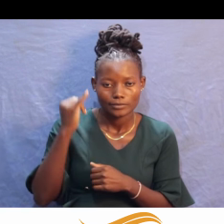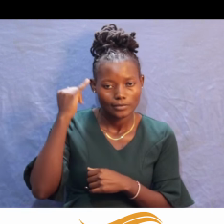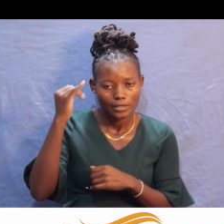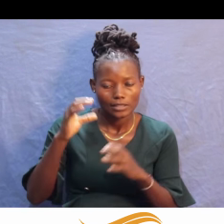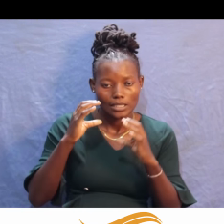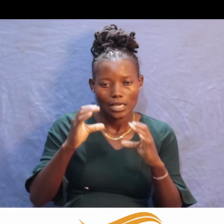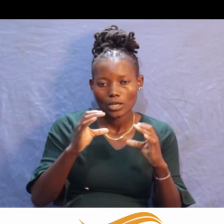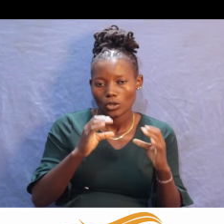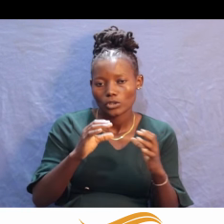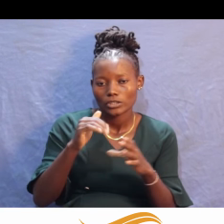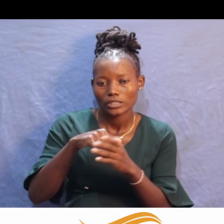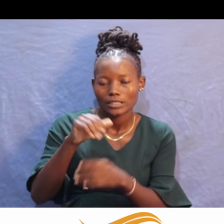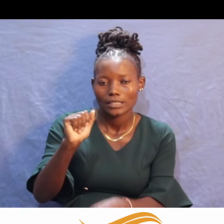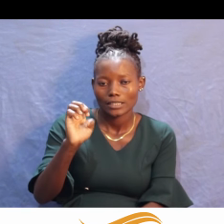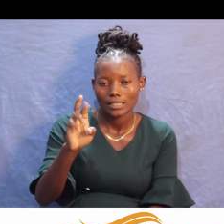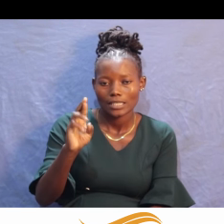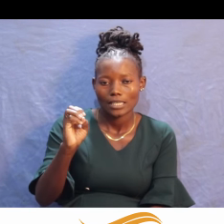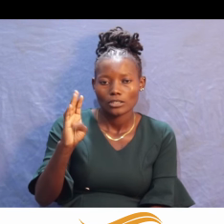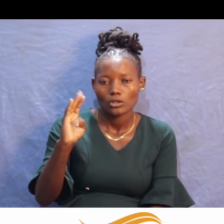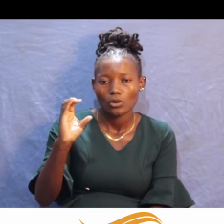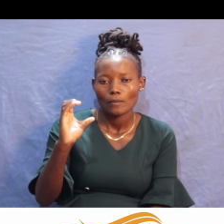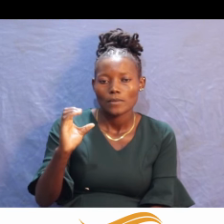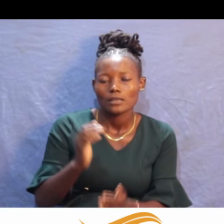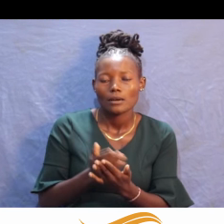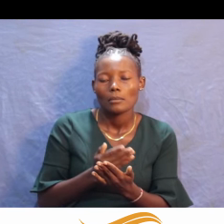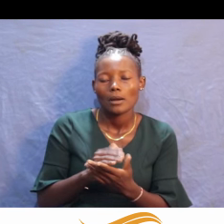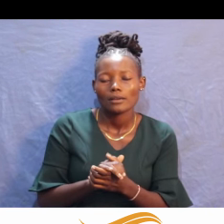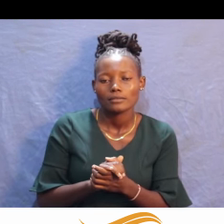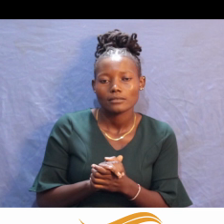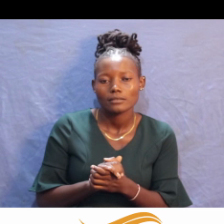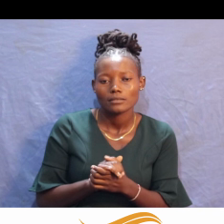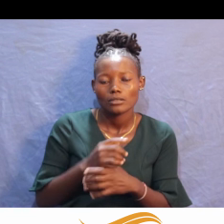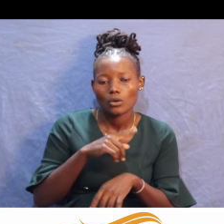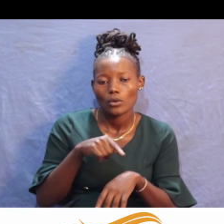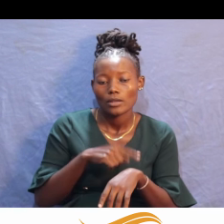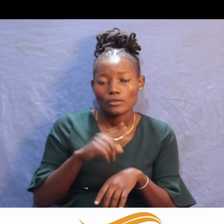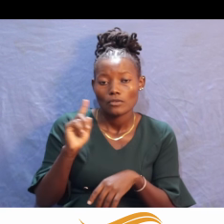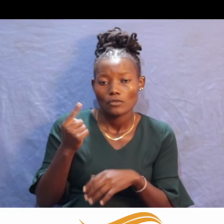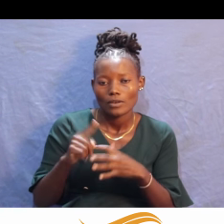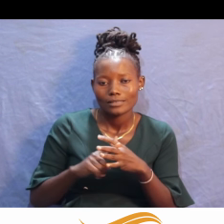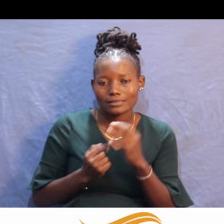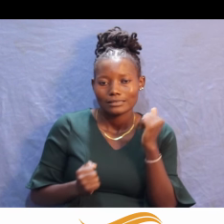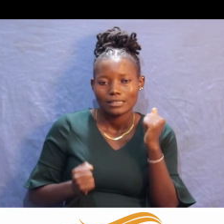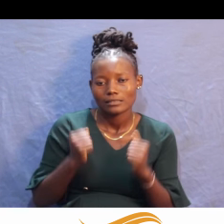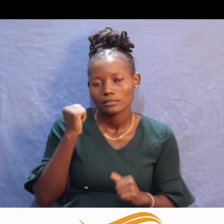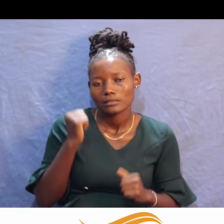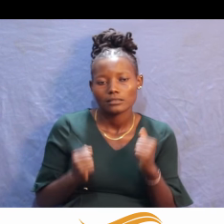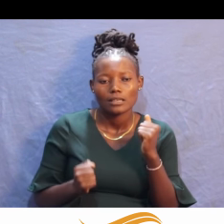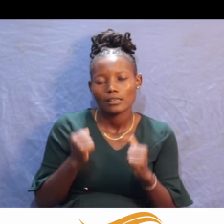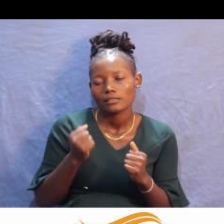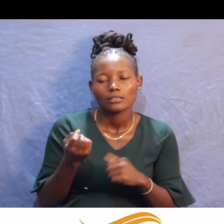keep them in the aerobic section. So when you first start running